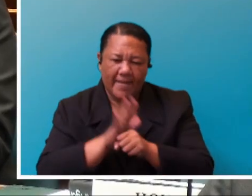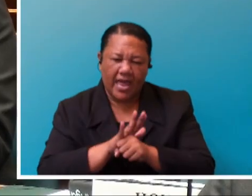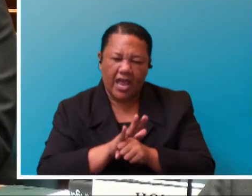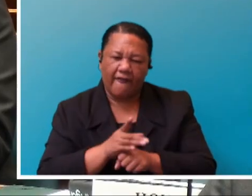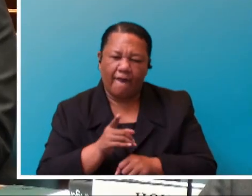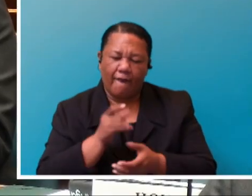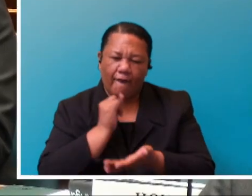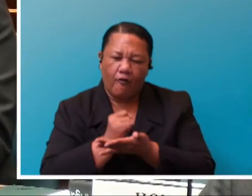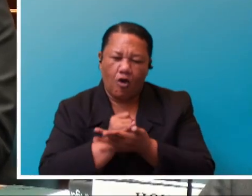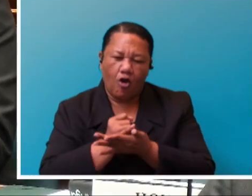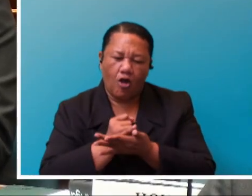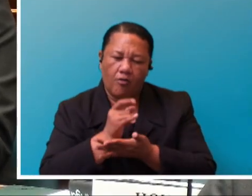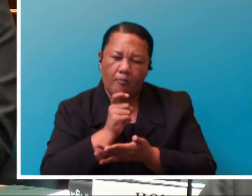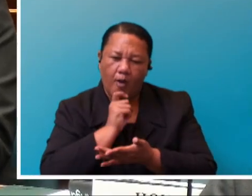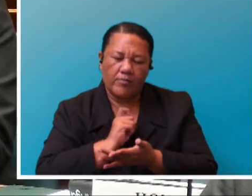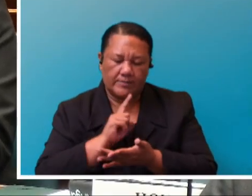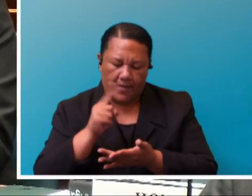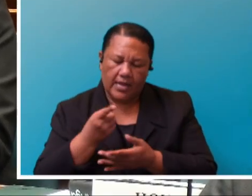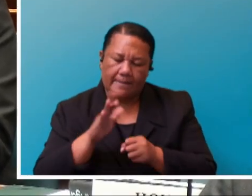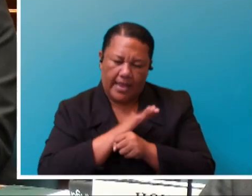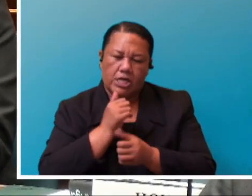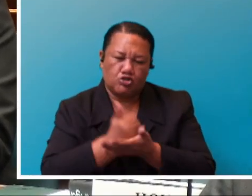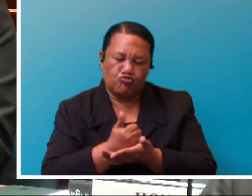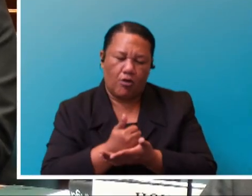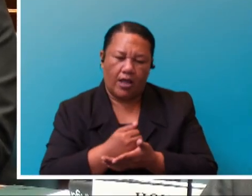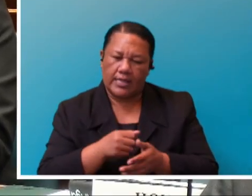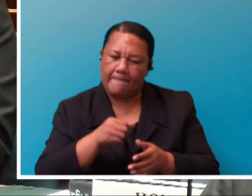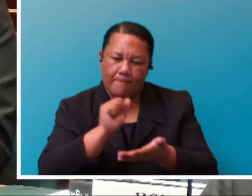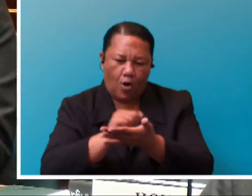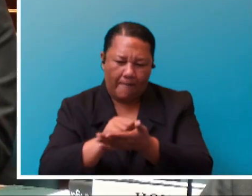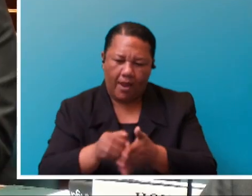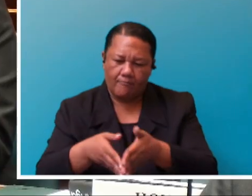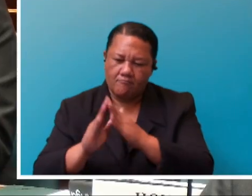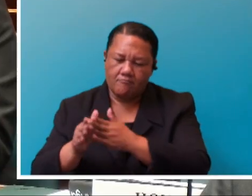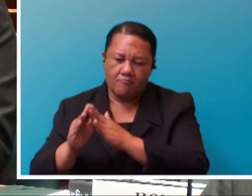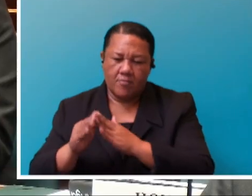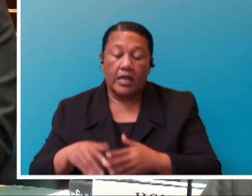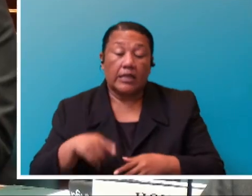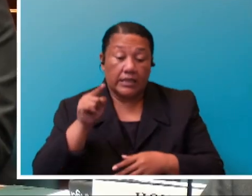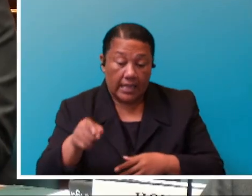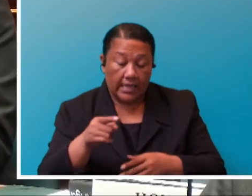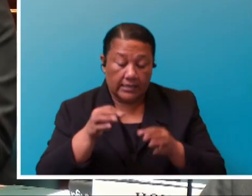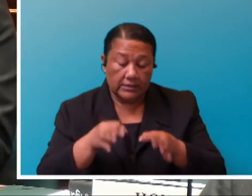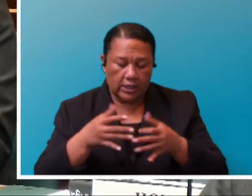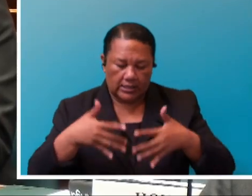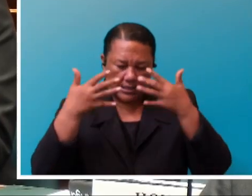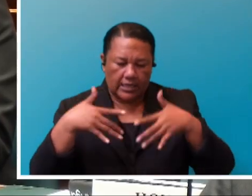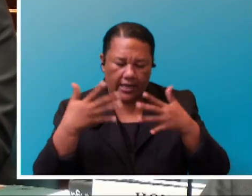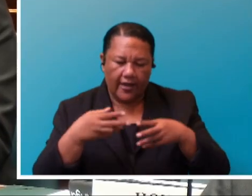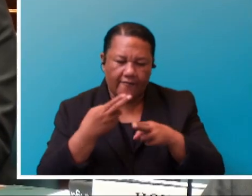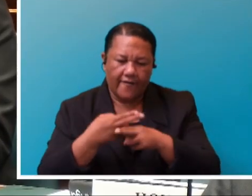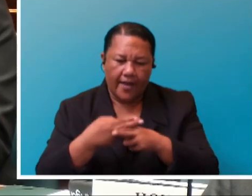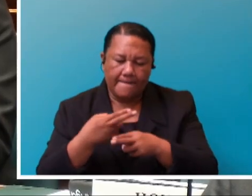high-cost ventures without doing necessary groundwork. Our decisions will be data-driven, farmer-focused, and